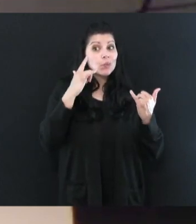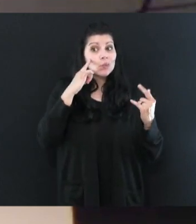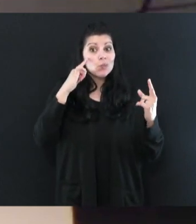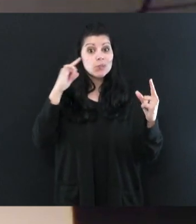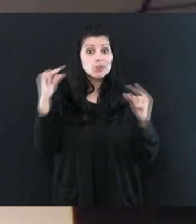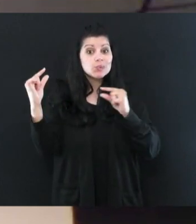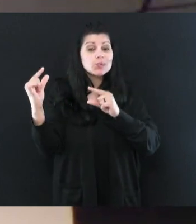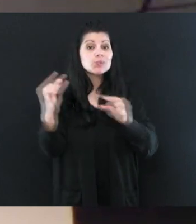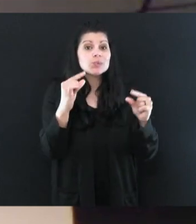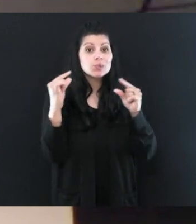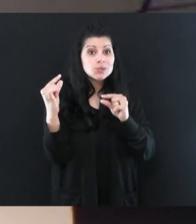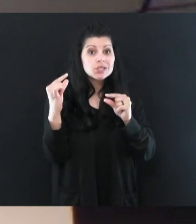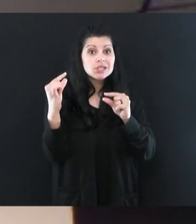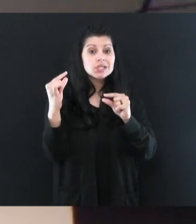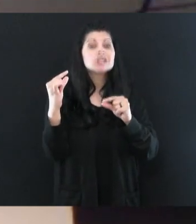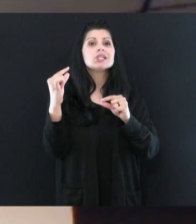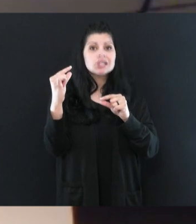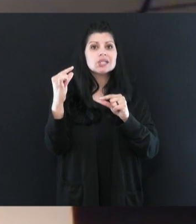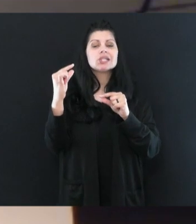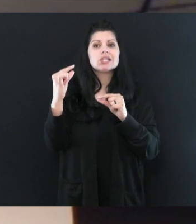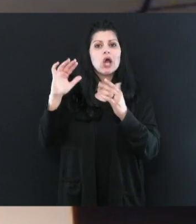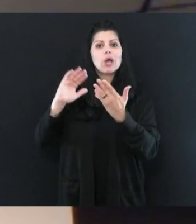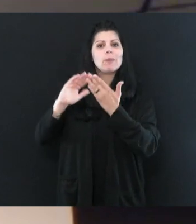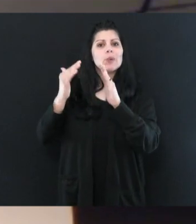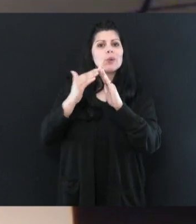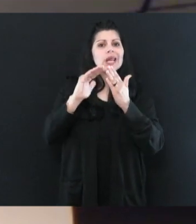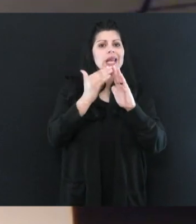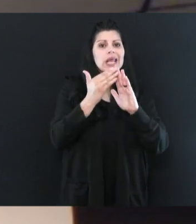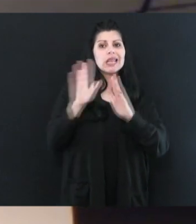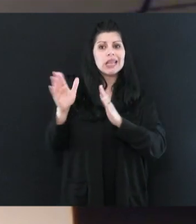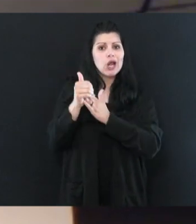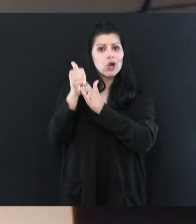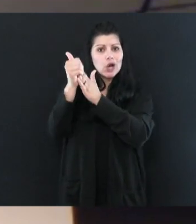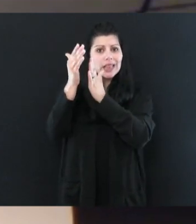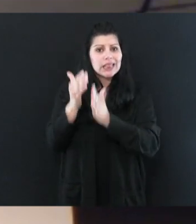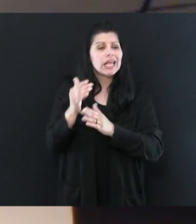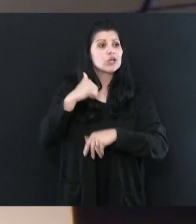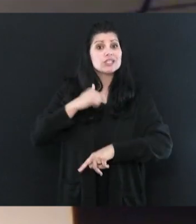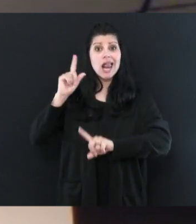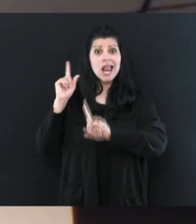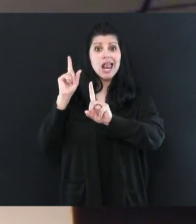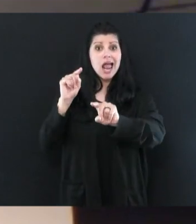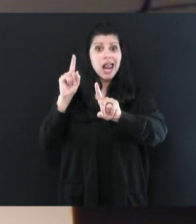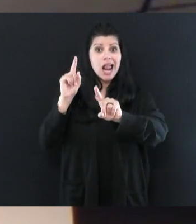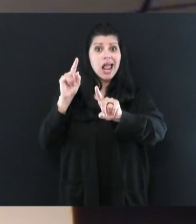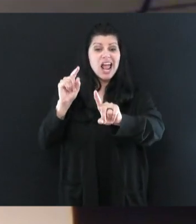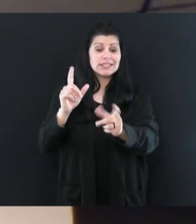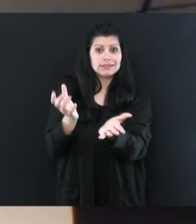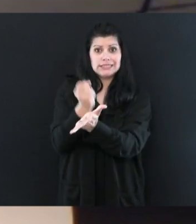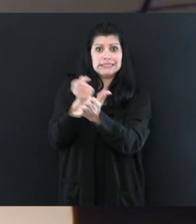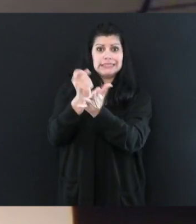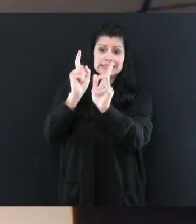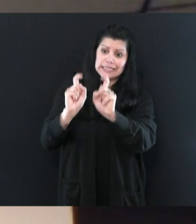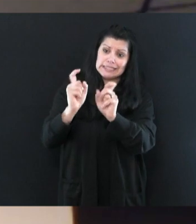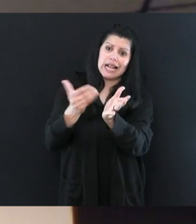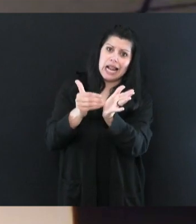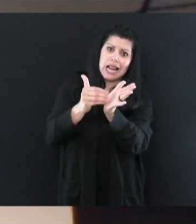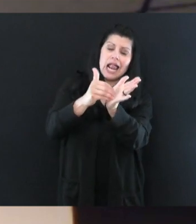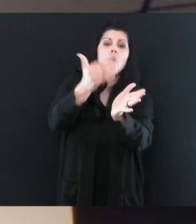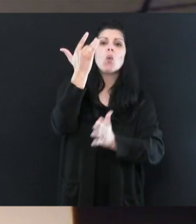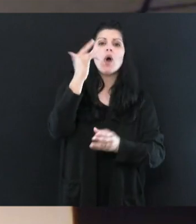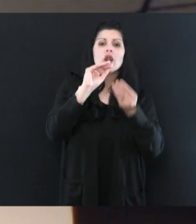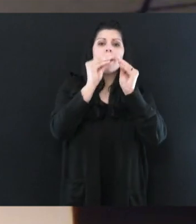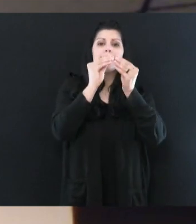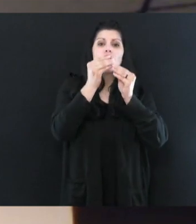community leaders are flooding testing sites to increase the number of negative tests in a county in order to withdraw